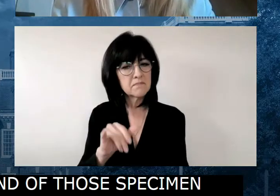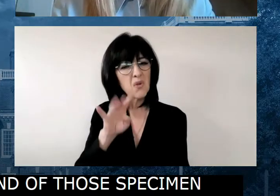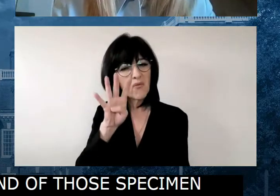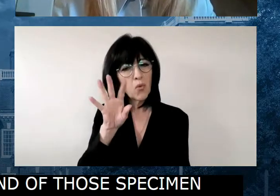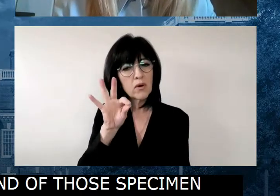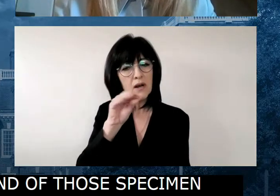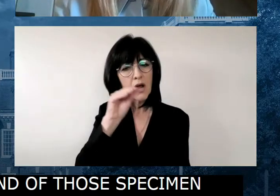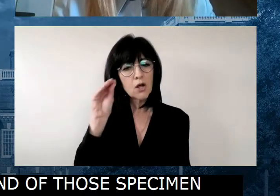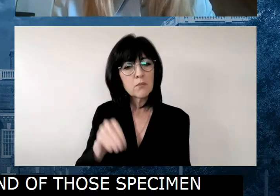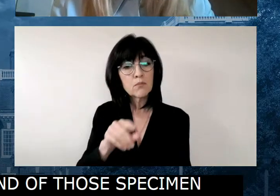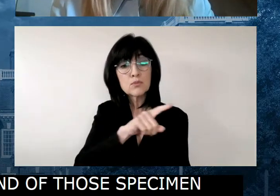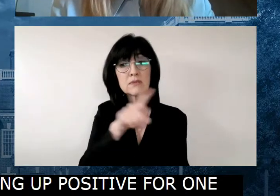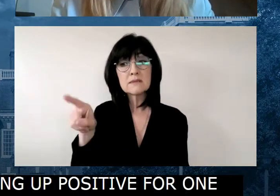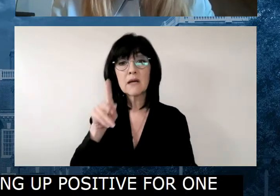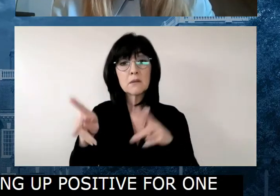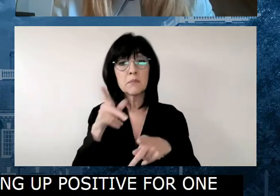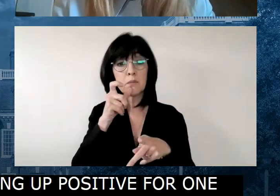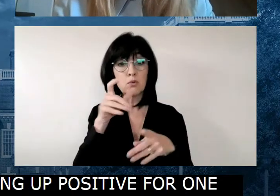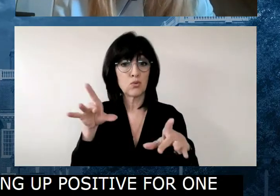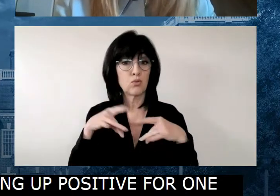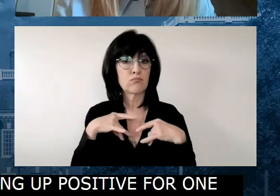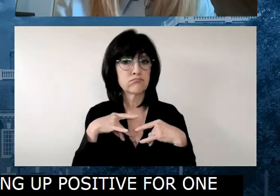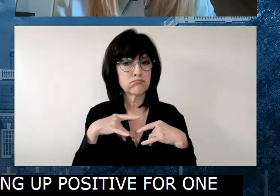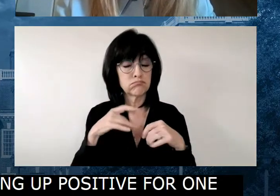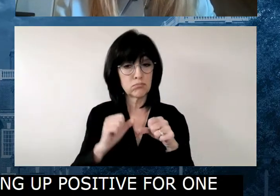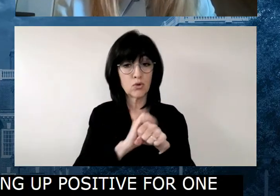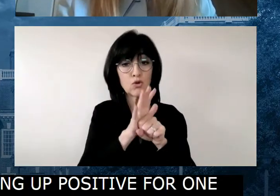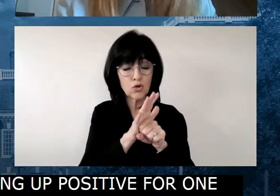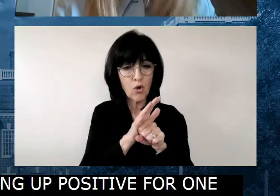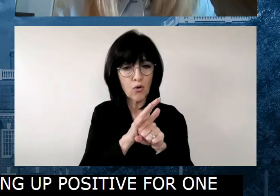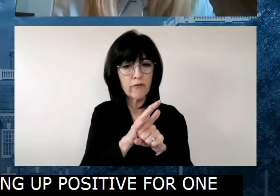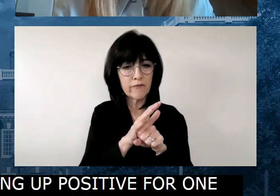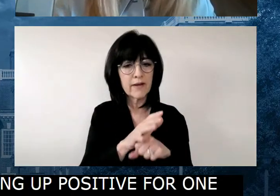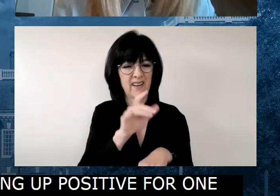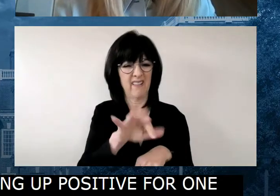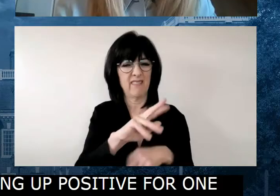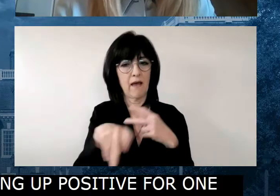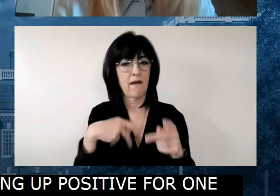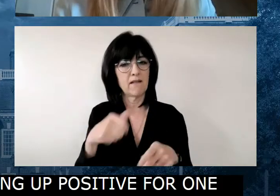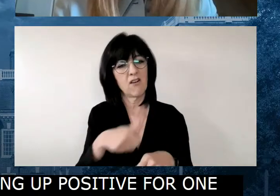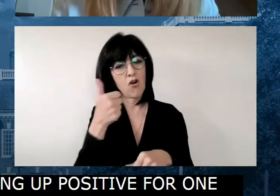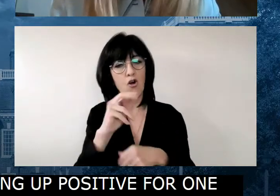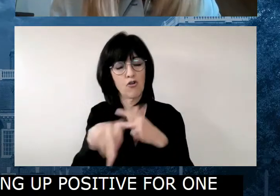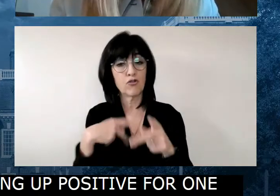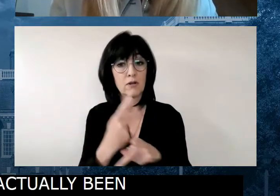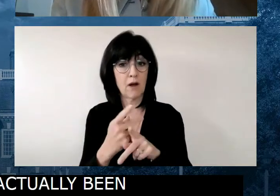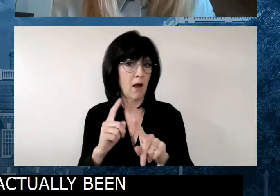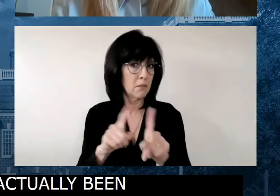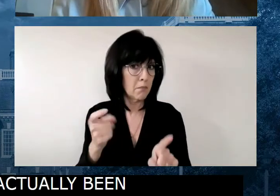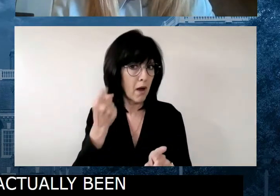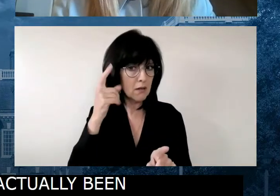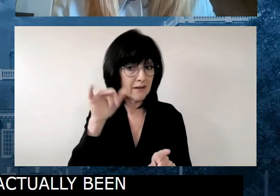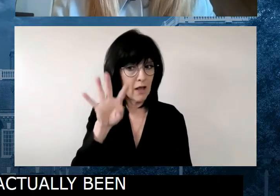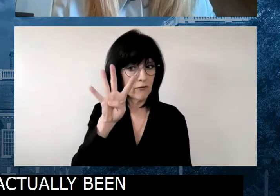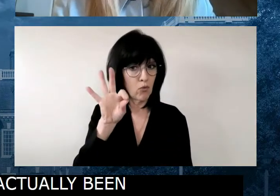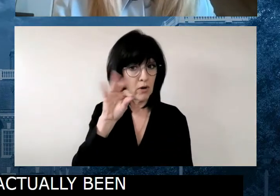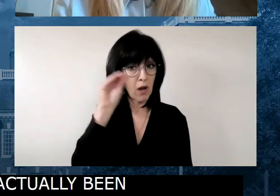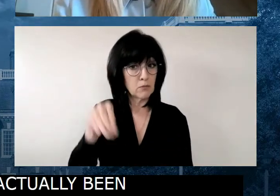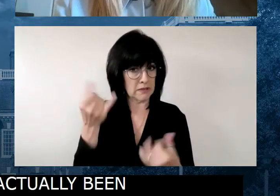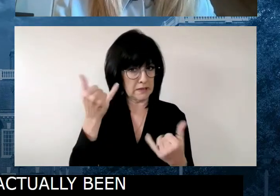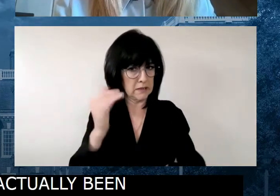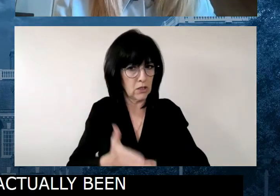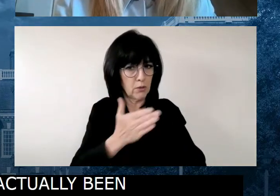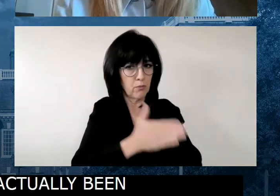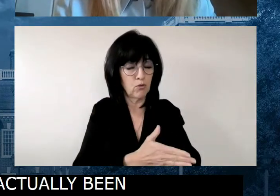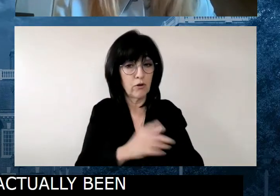of concern. And that's actually been decreasing. A few weeks back, it was 66%. Last week,